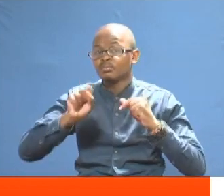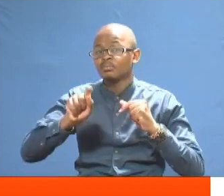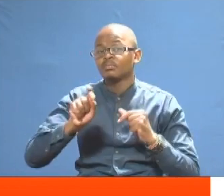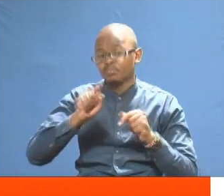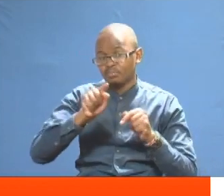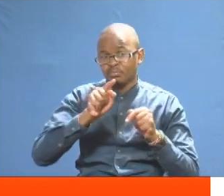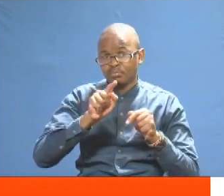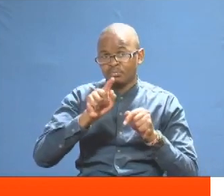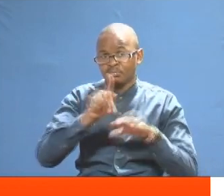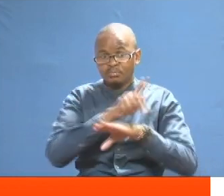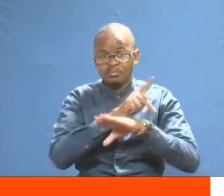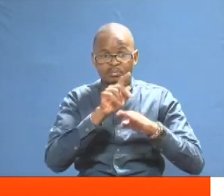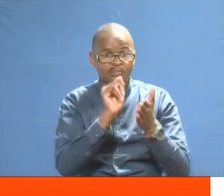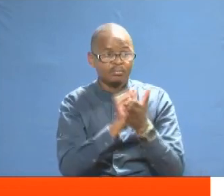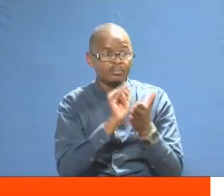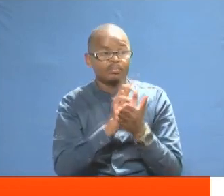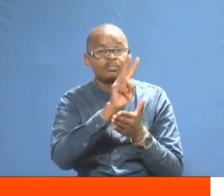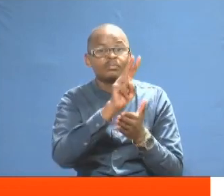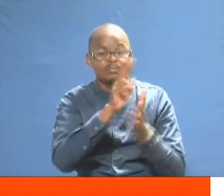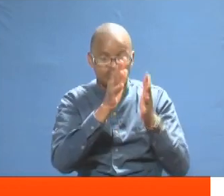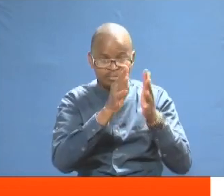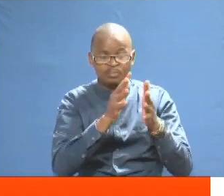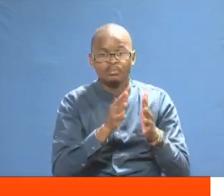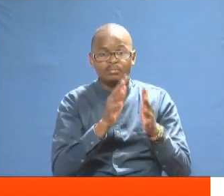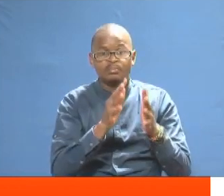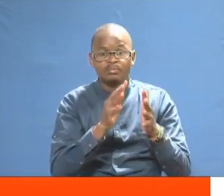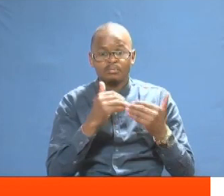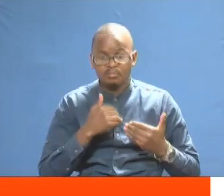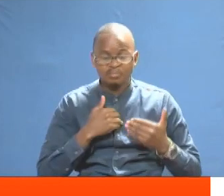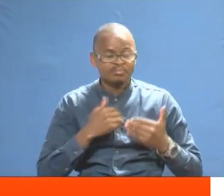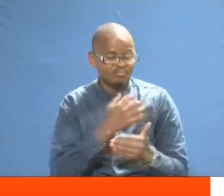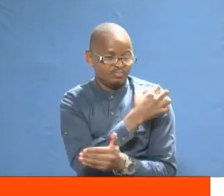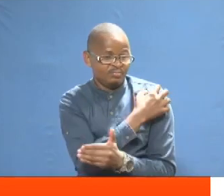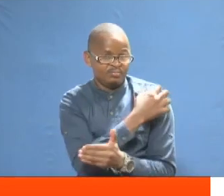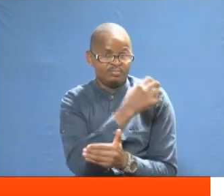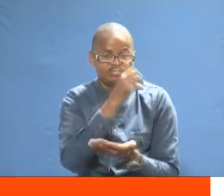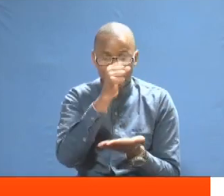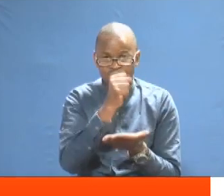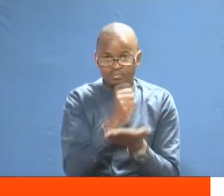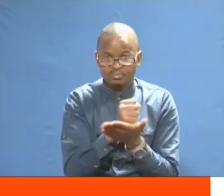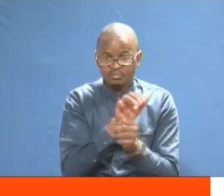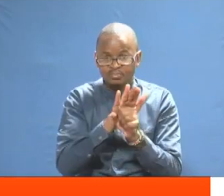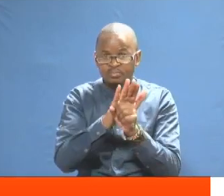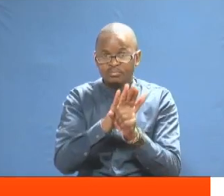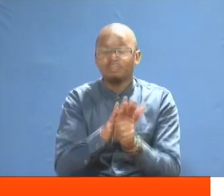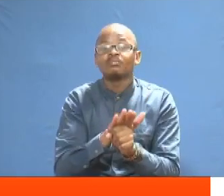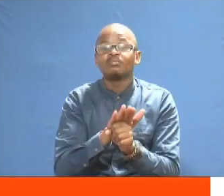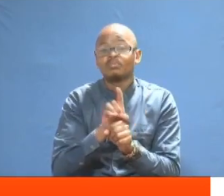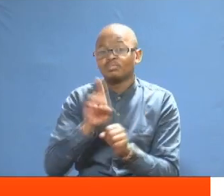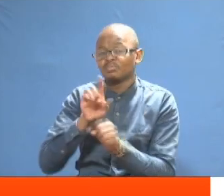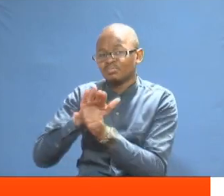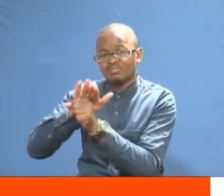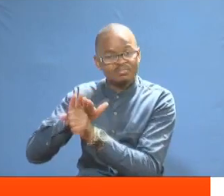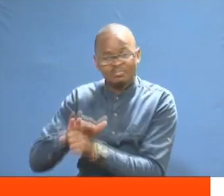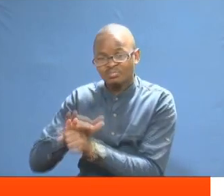Yet these are principal assistant, the second person in command. He holds a very powerful office. Those undermining remarks, those